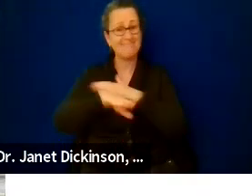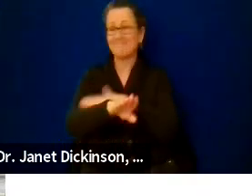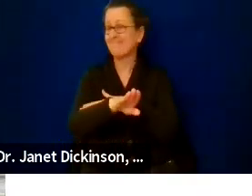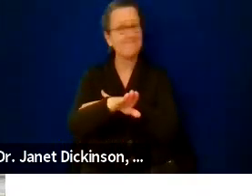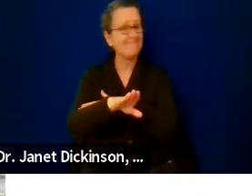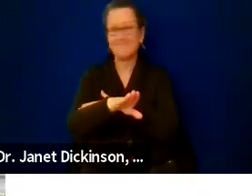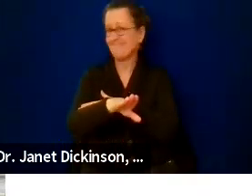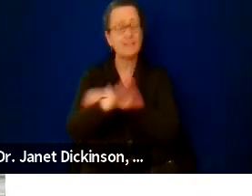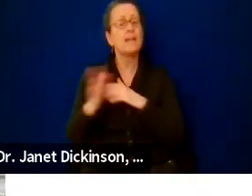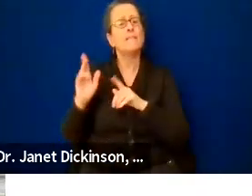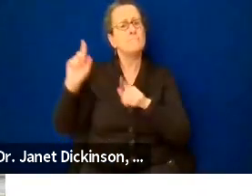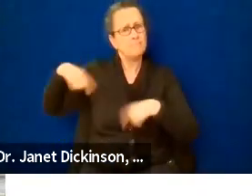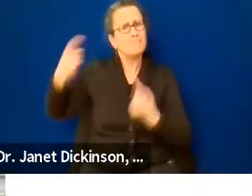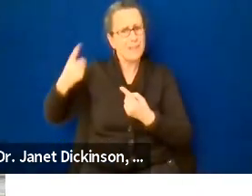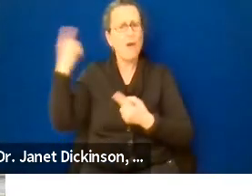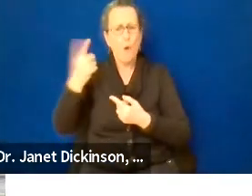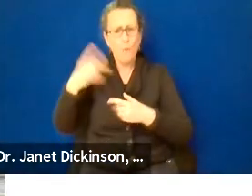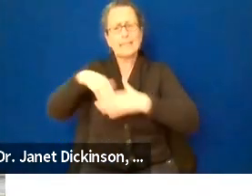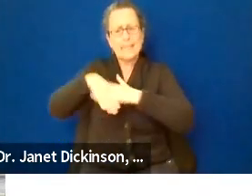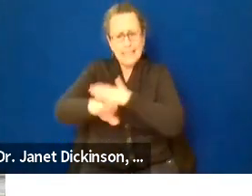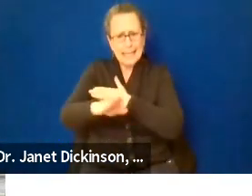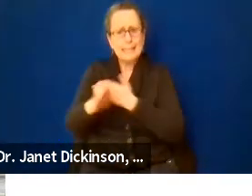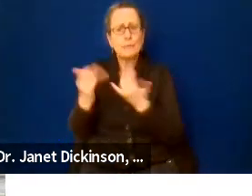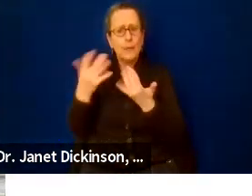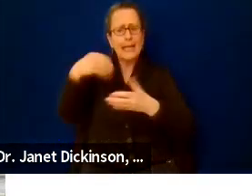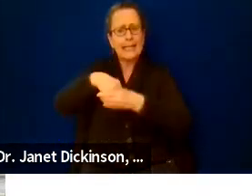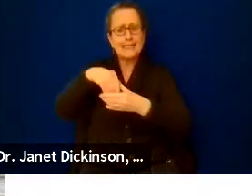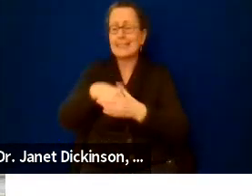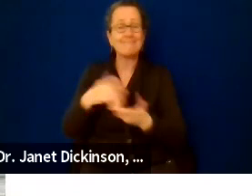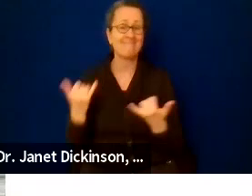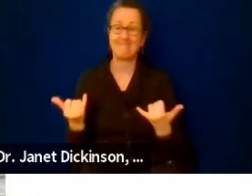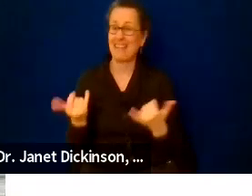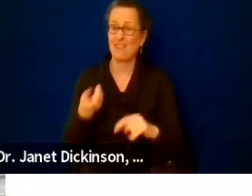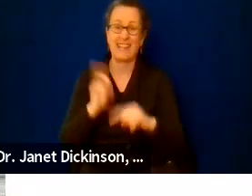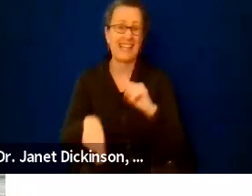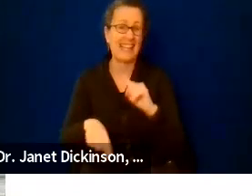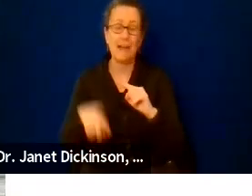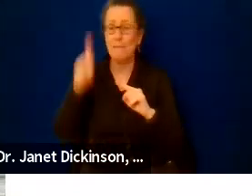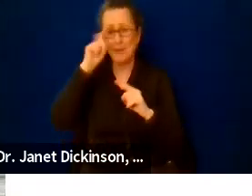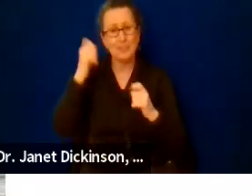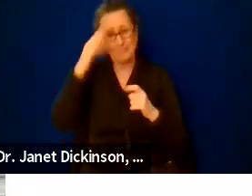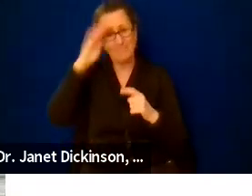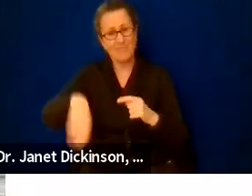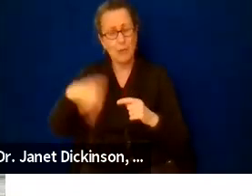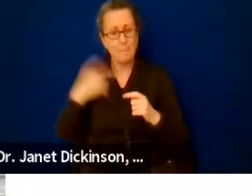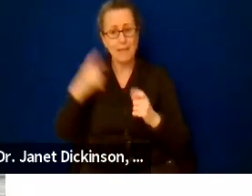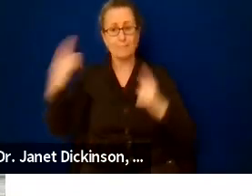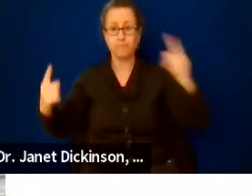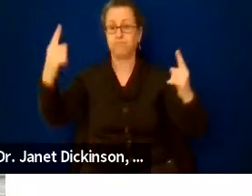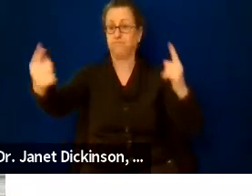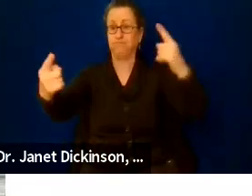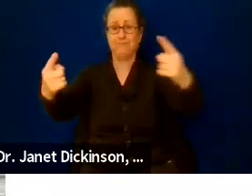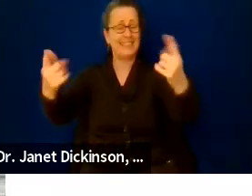in a lot in our lobby or outside our front doors. That is impossible to maintain social distancing. You're going to have to remain in